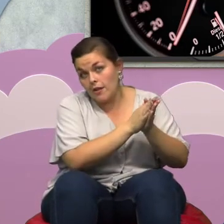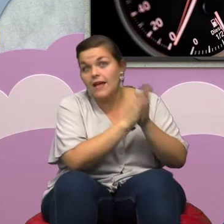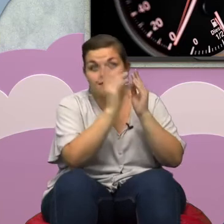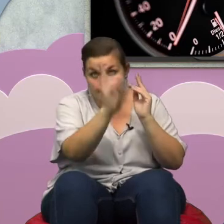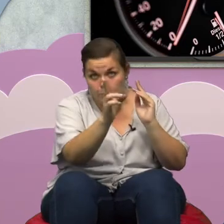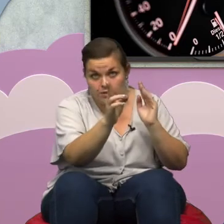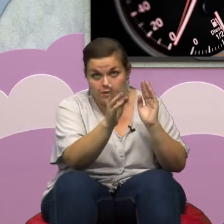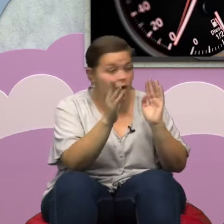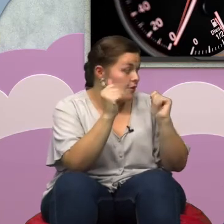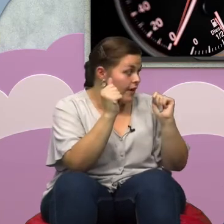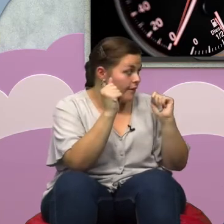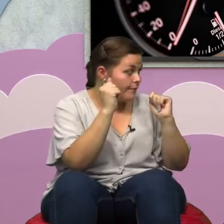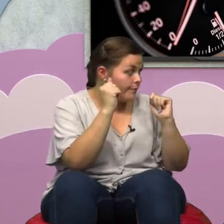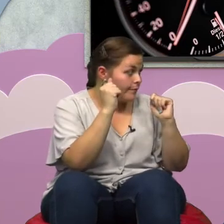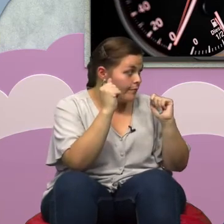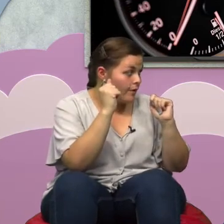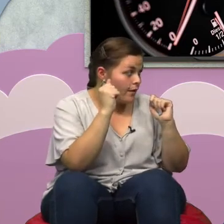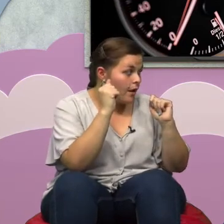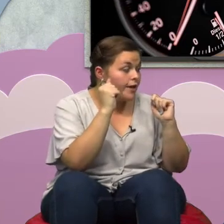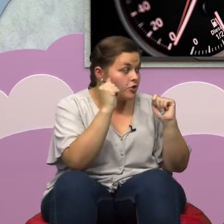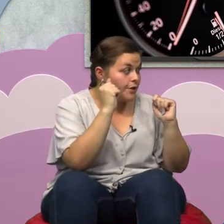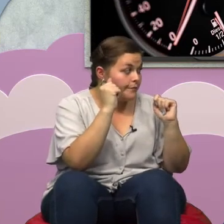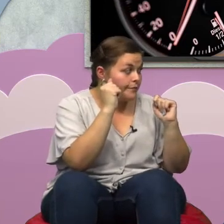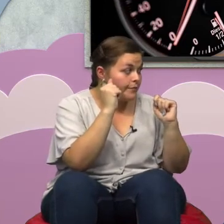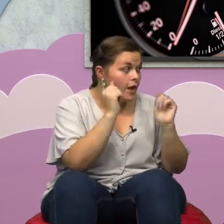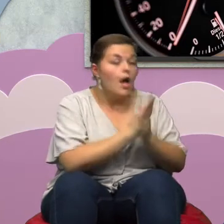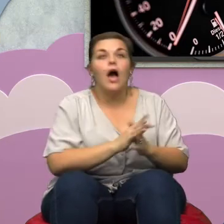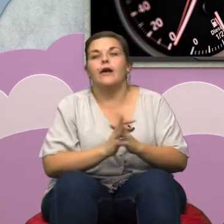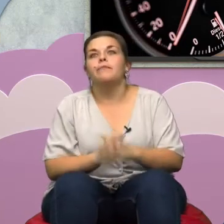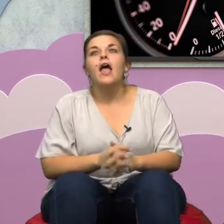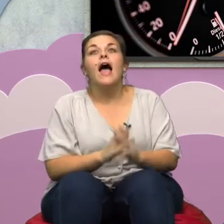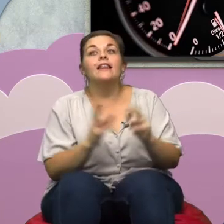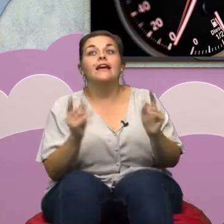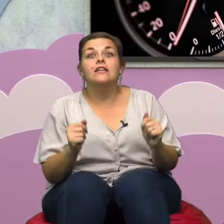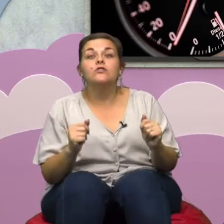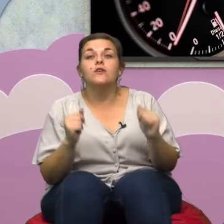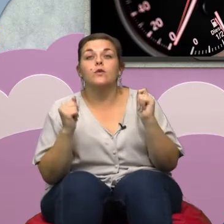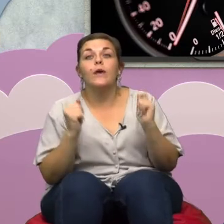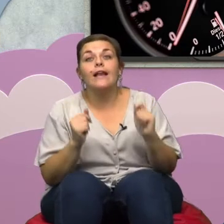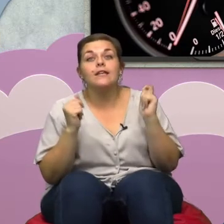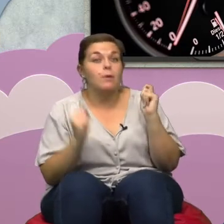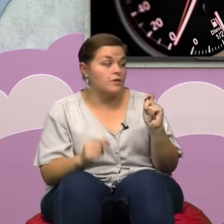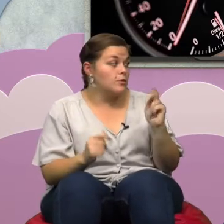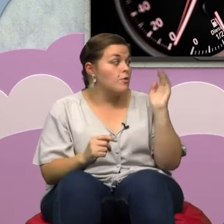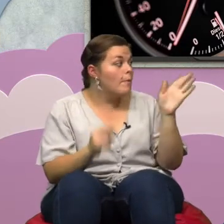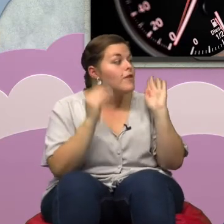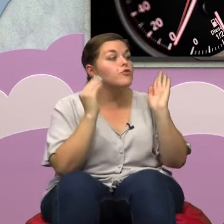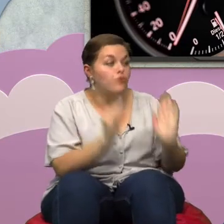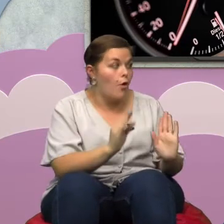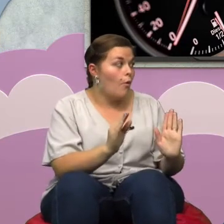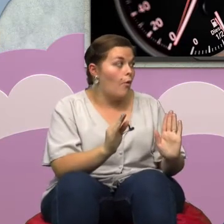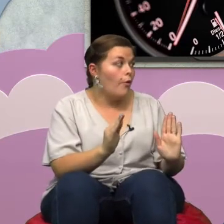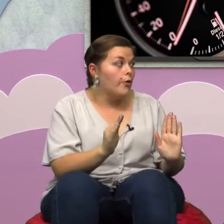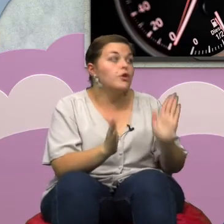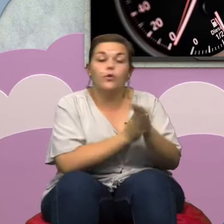and That's important Are you ready? Yep Are you sure? Yep Okay And the idea is to do it as quickly as possible So the moment that you